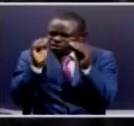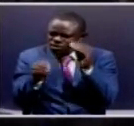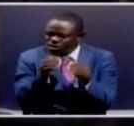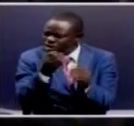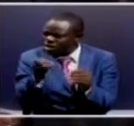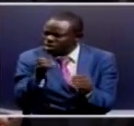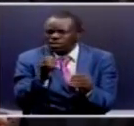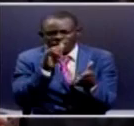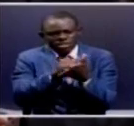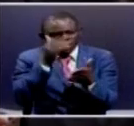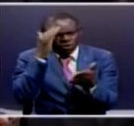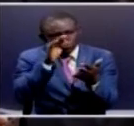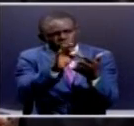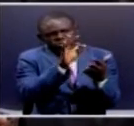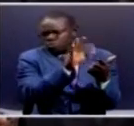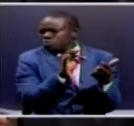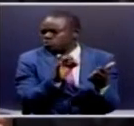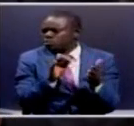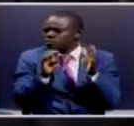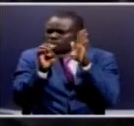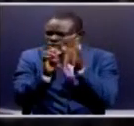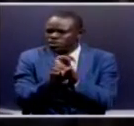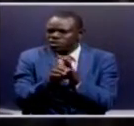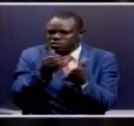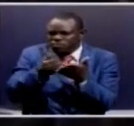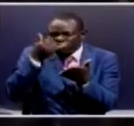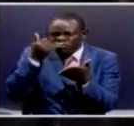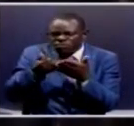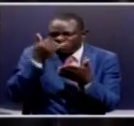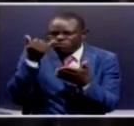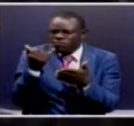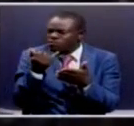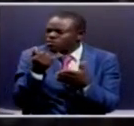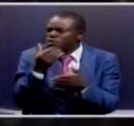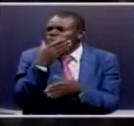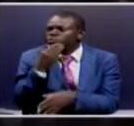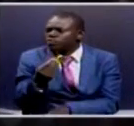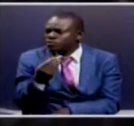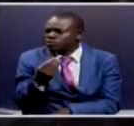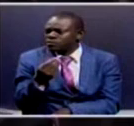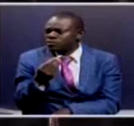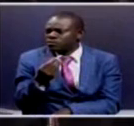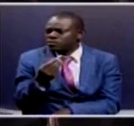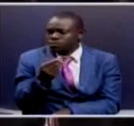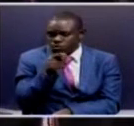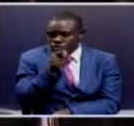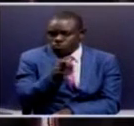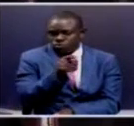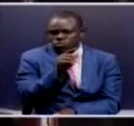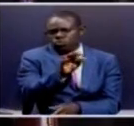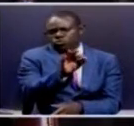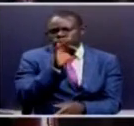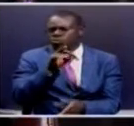You have, for example, the Drug Enforcement Commission. We shall be dealing with the certain constitutional issues that